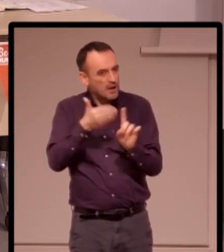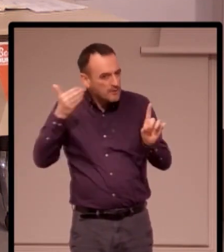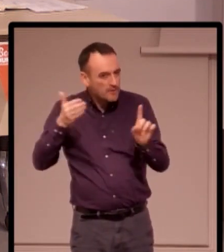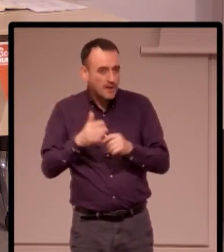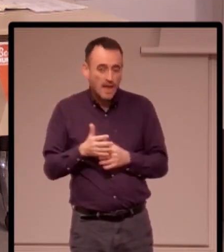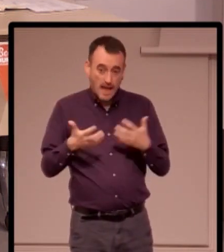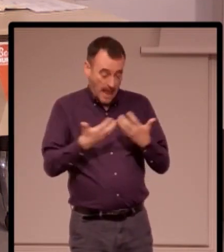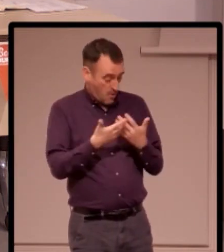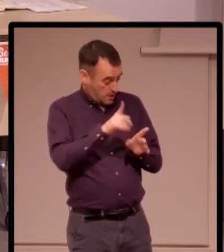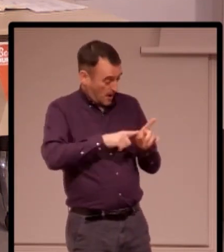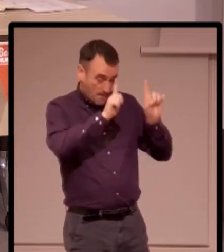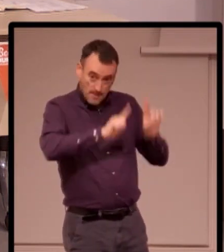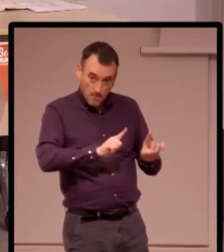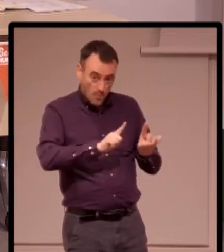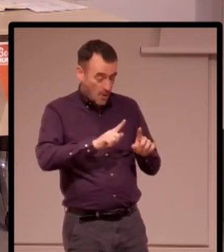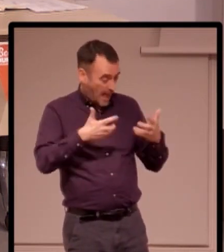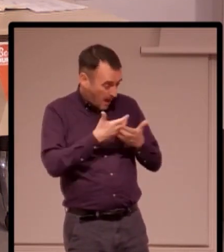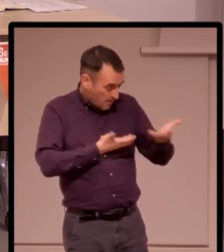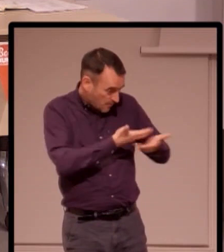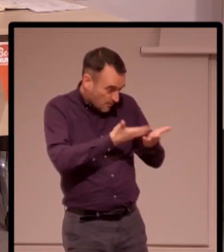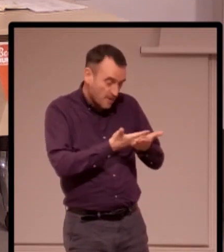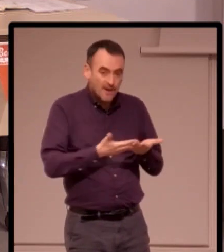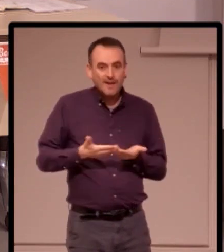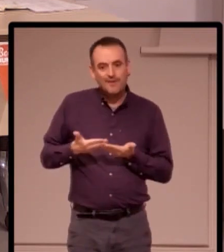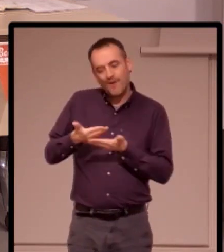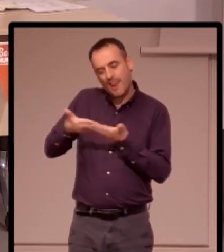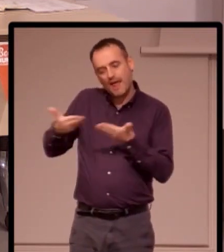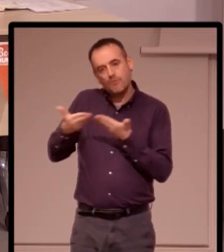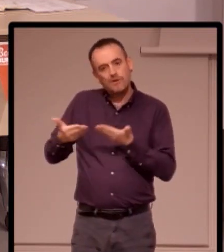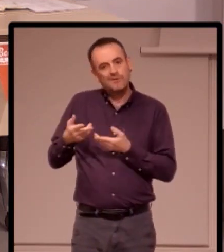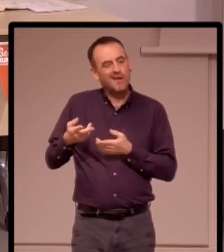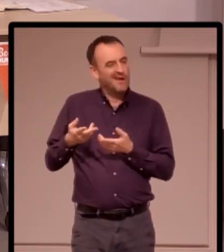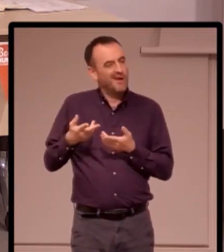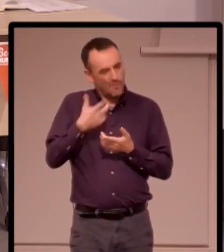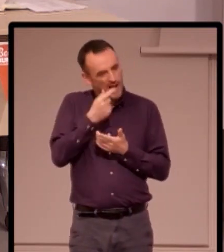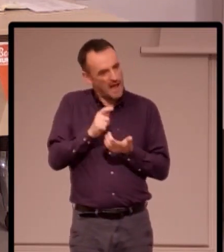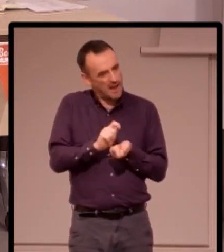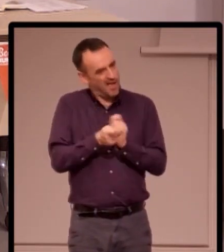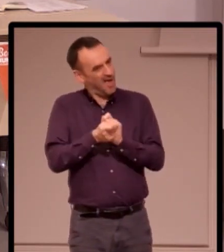is really, really important, and not to take kind of language for granted, I suppose.